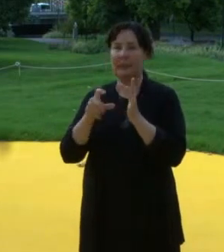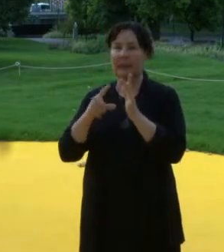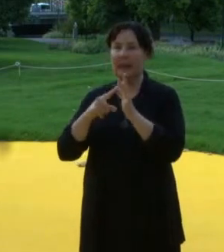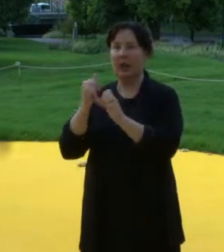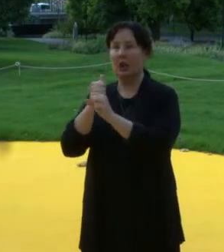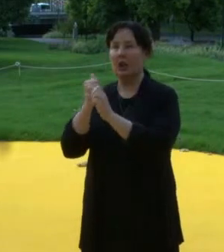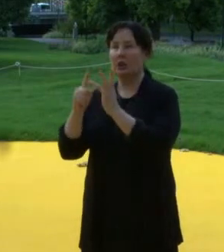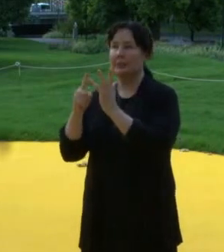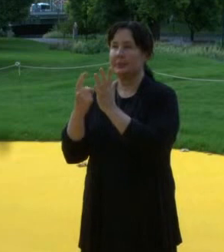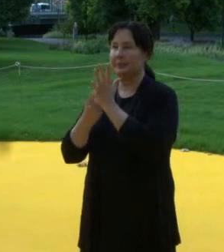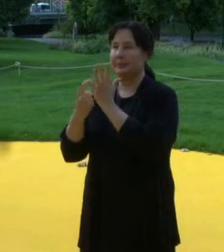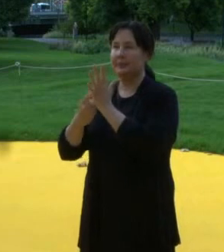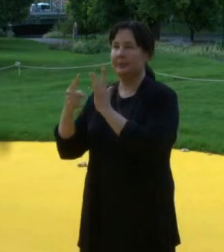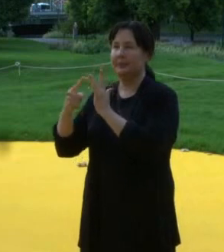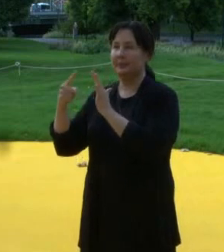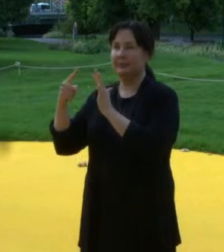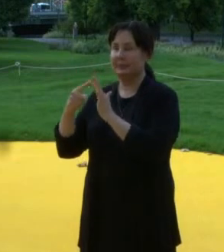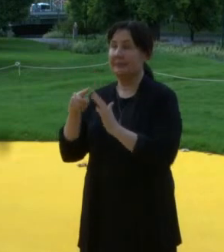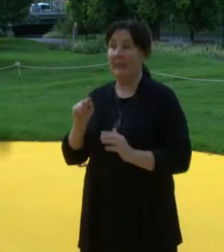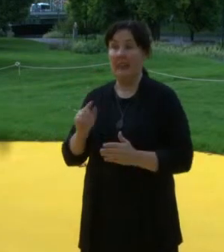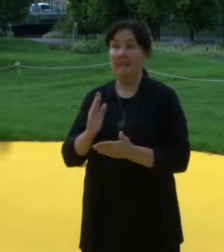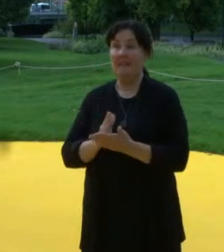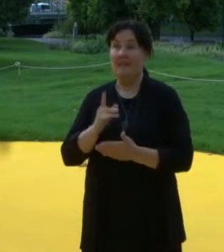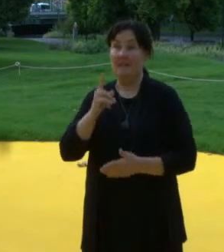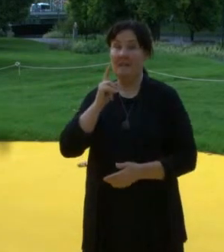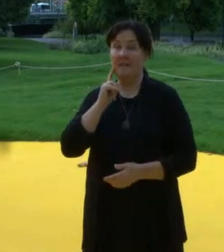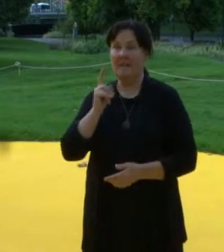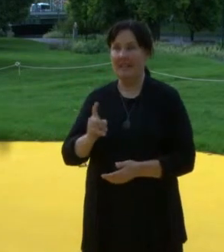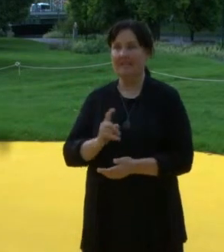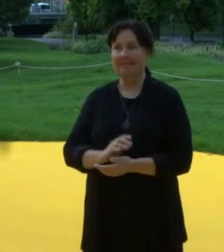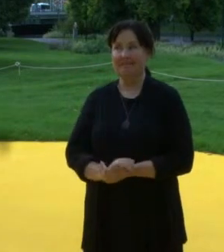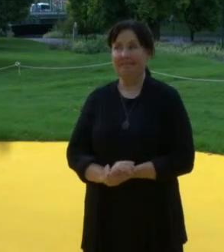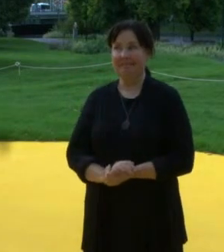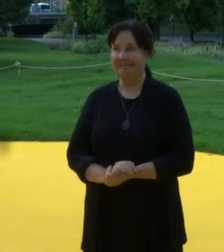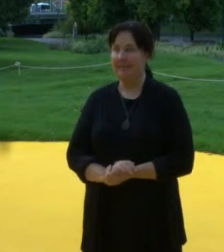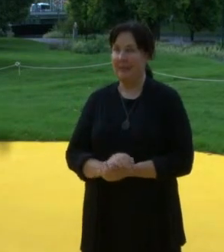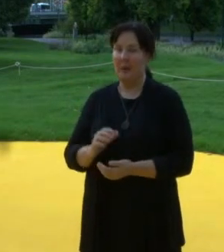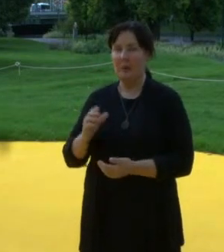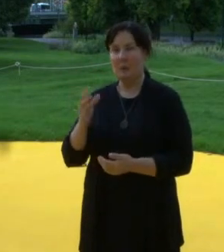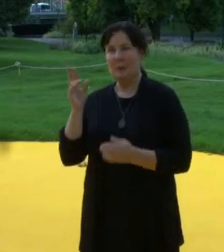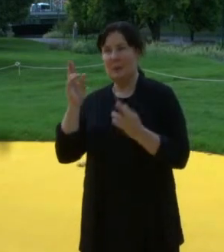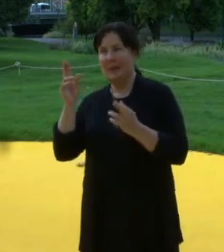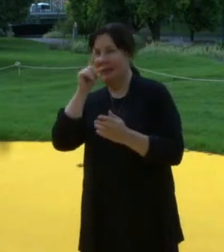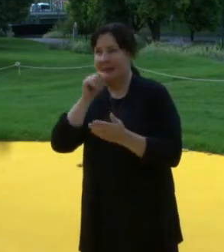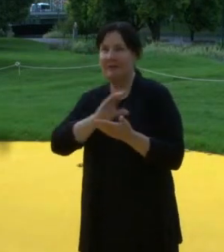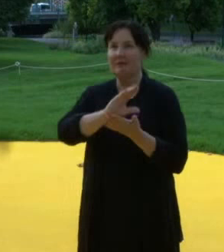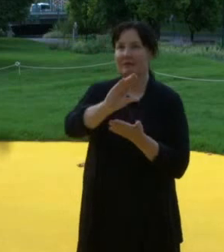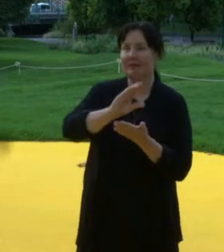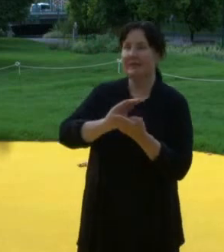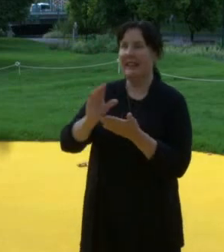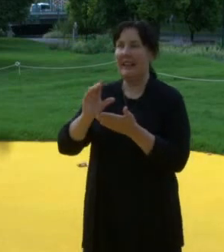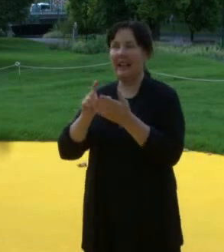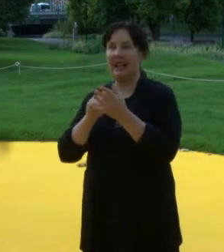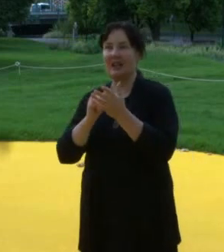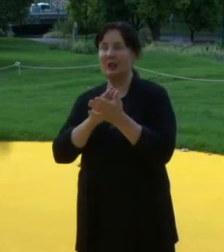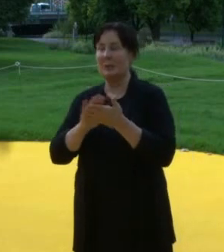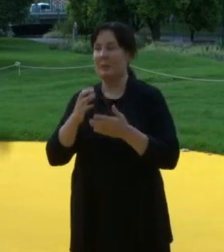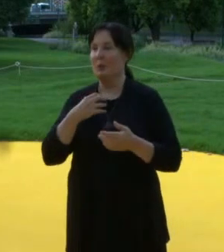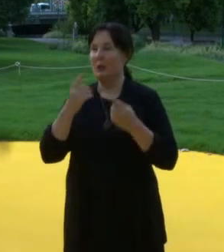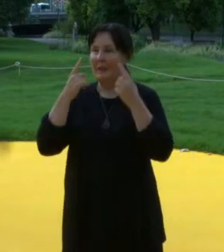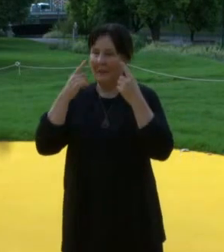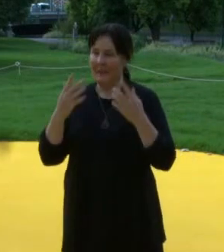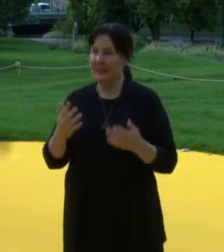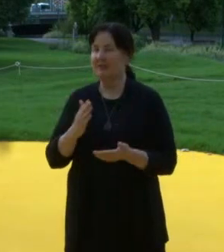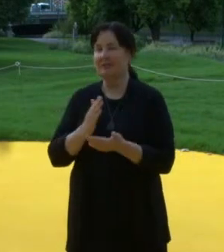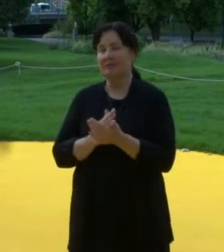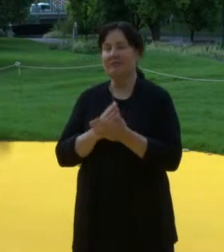This is fun, you guys. Get me to give away cash more often. Oh, massive congratulations. What a